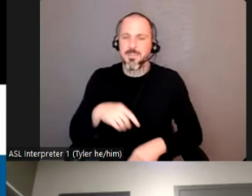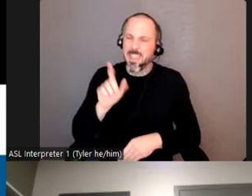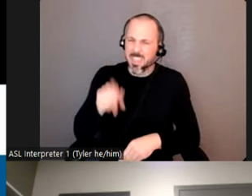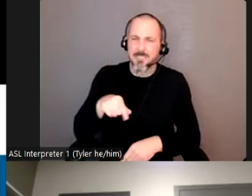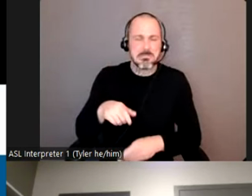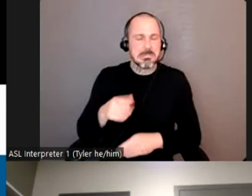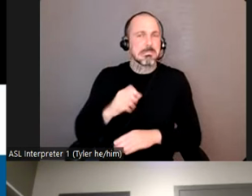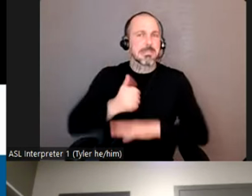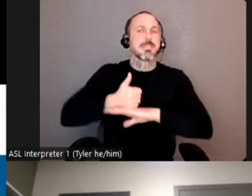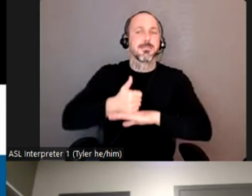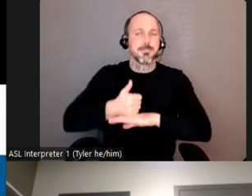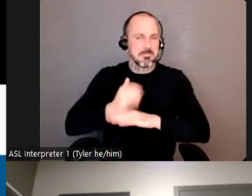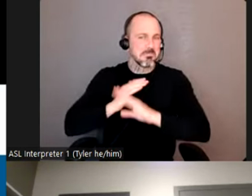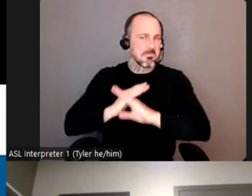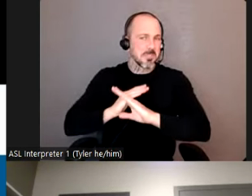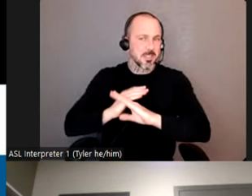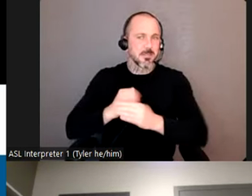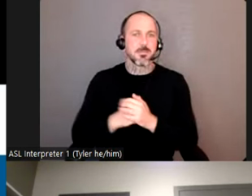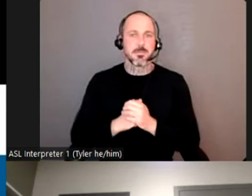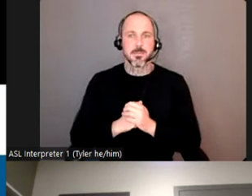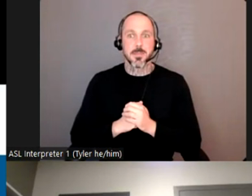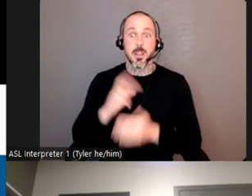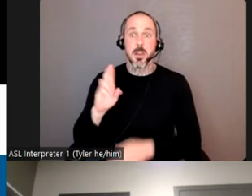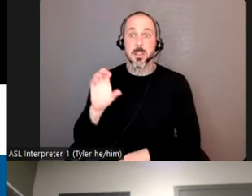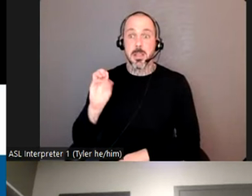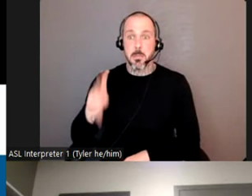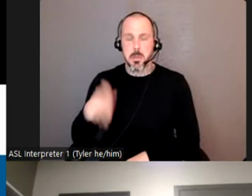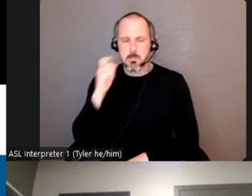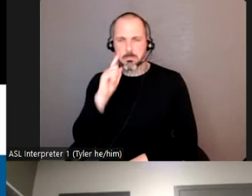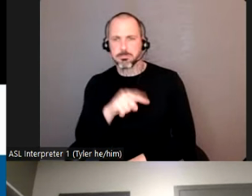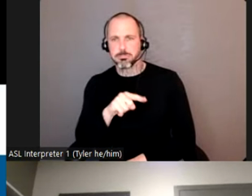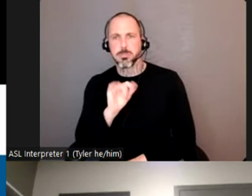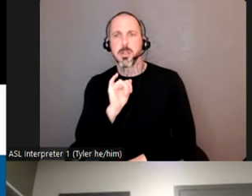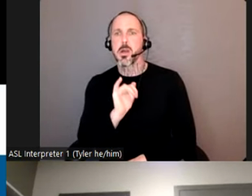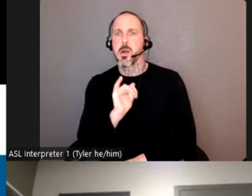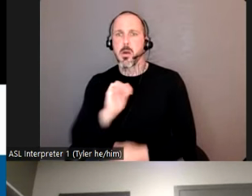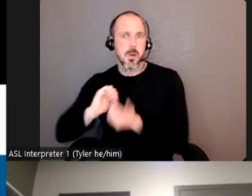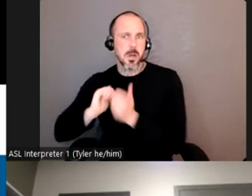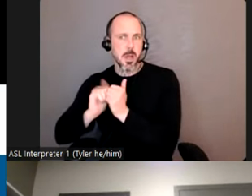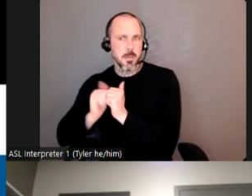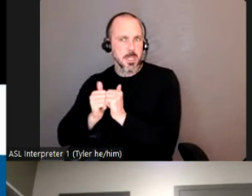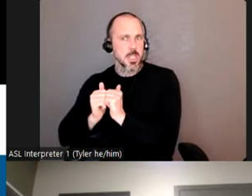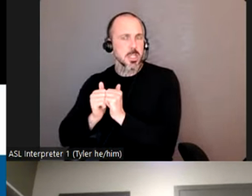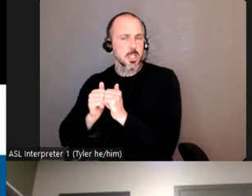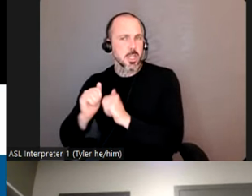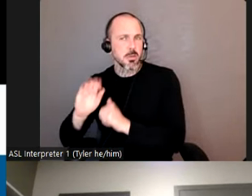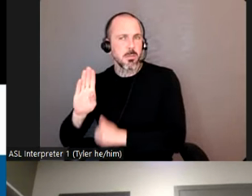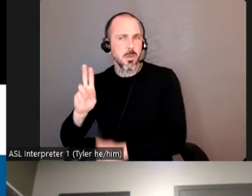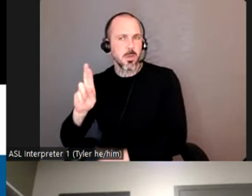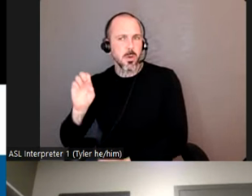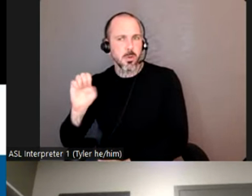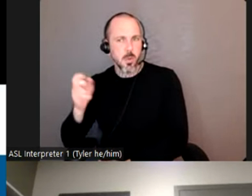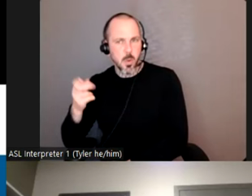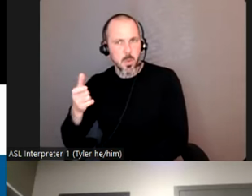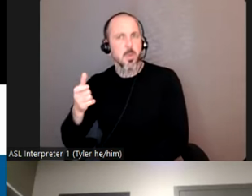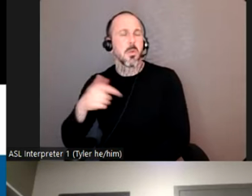of the unit ended up catching the attention of the RCMP, who had a partnership with the Competition Bureau. And so that's how the Canadian Anti-Fraud Centre was formed. So you